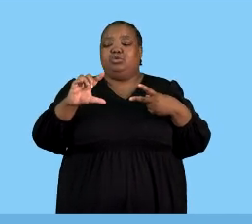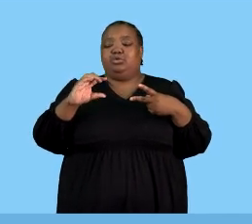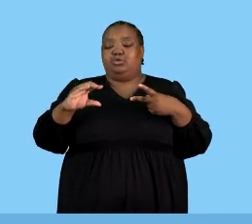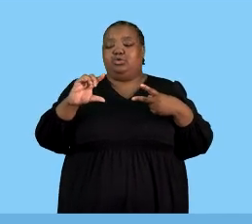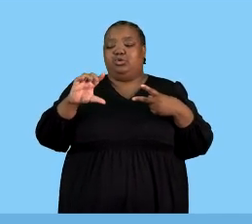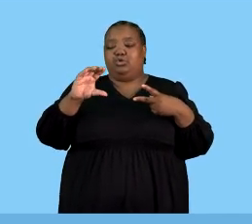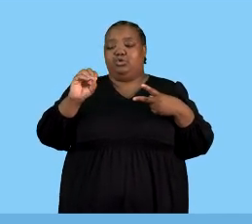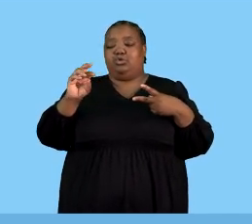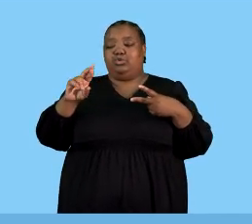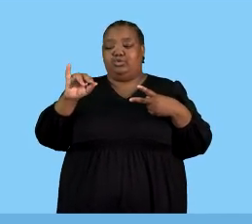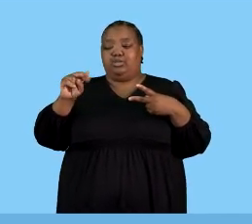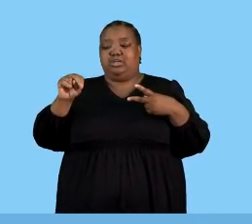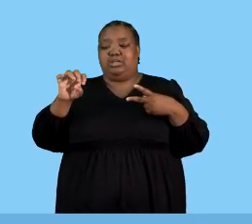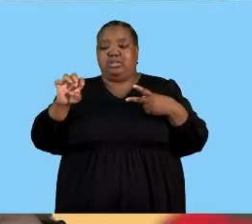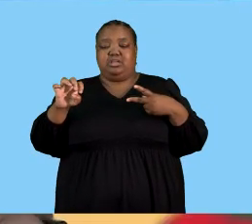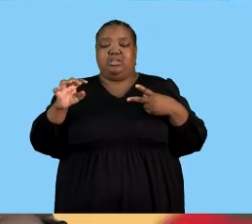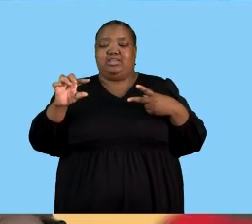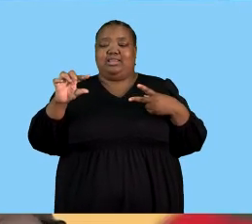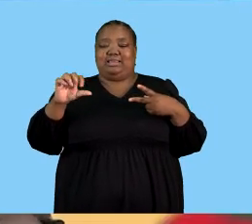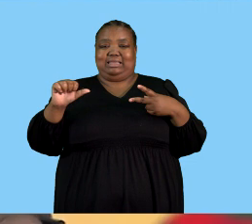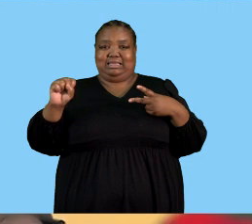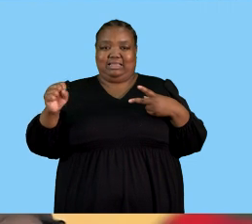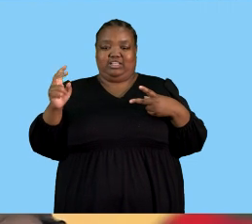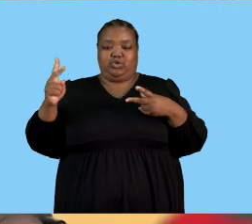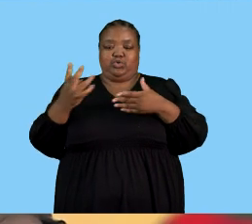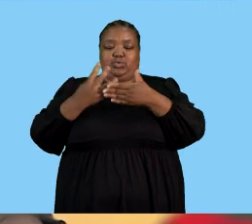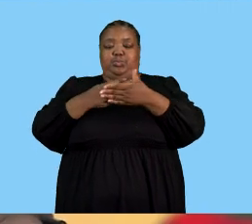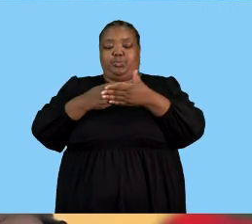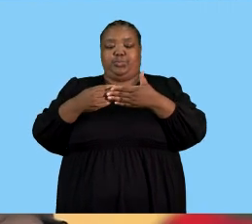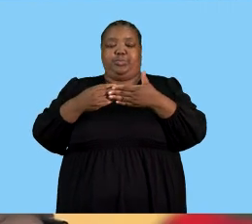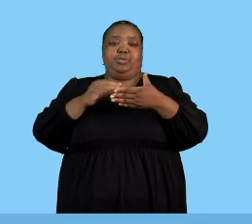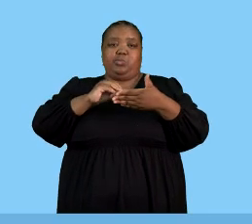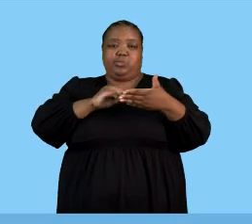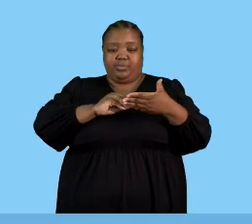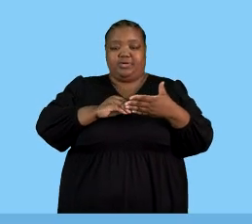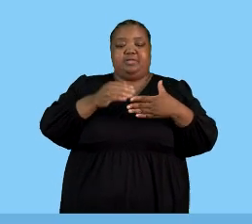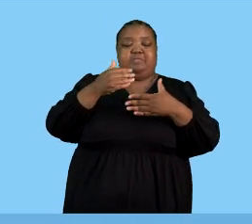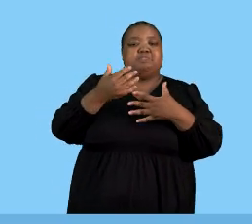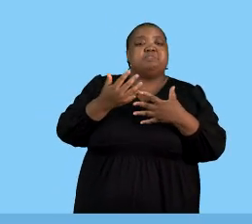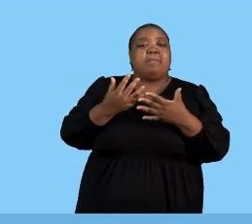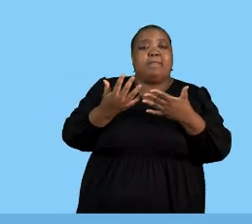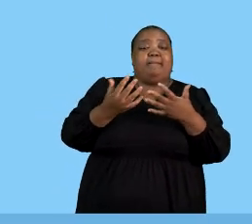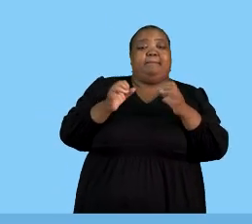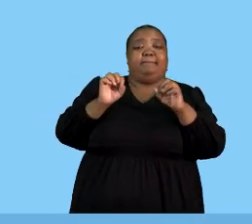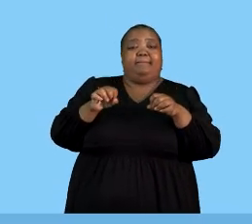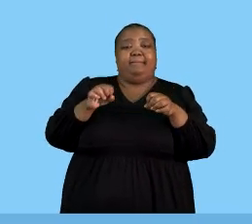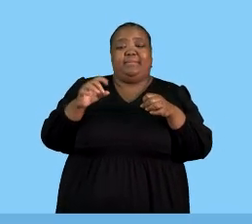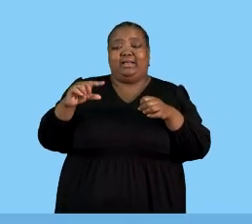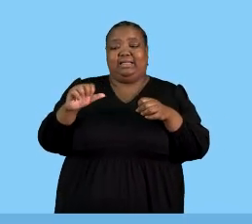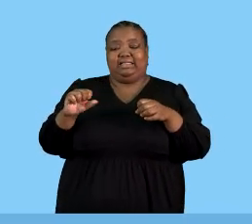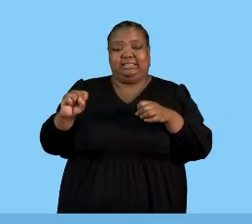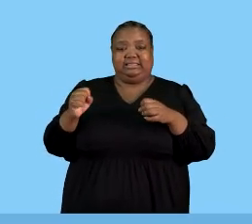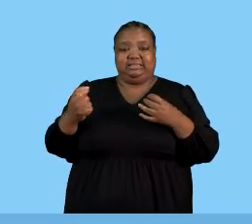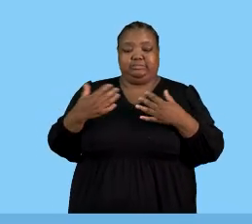the periodic table. But now when a metal and a gas react together, they're going to form this particular compound called a